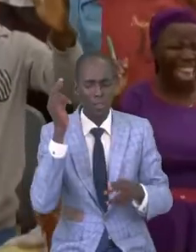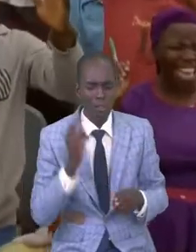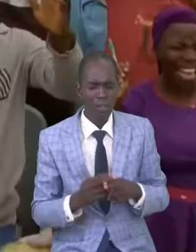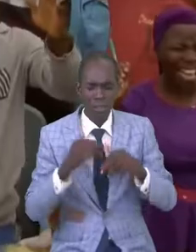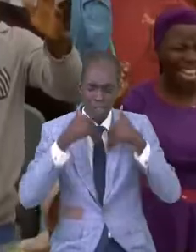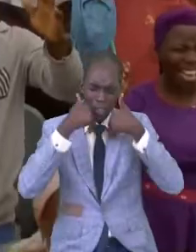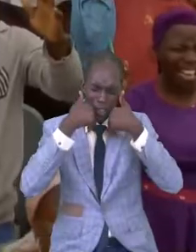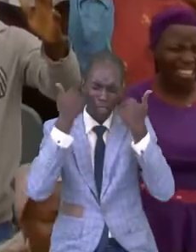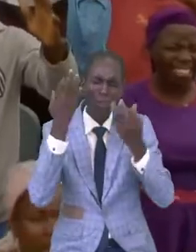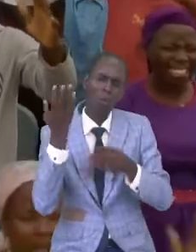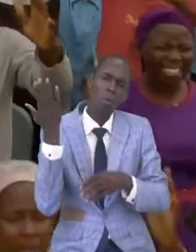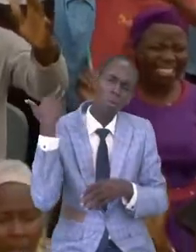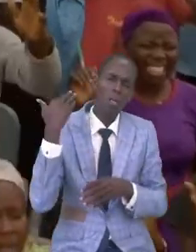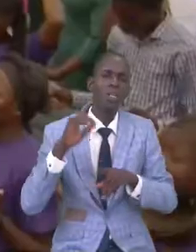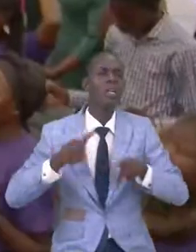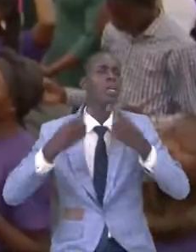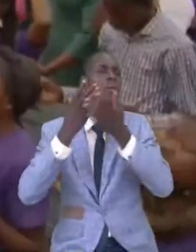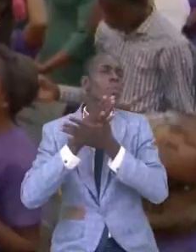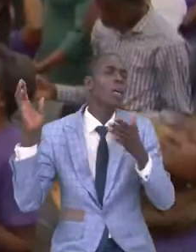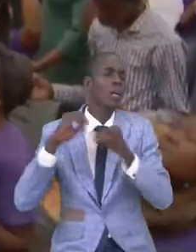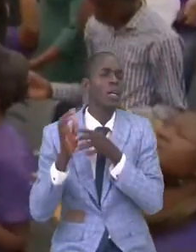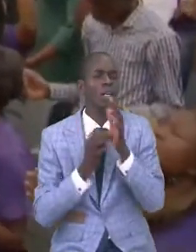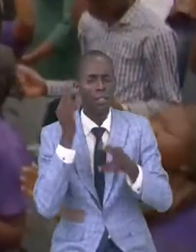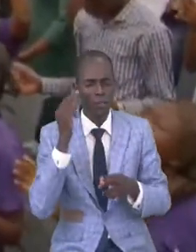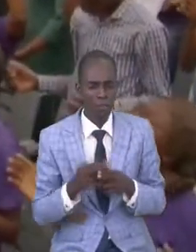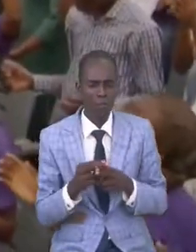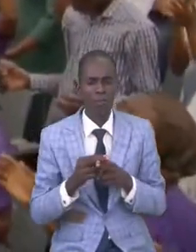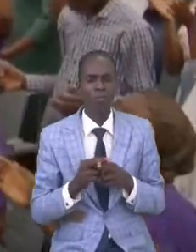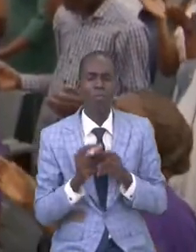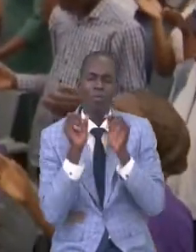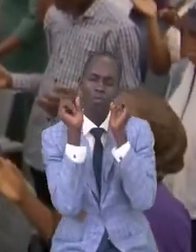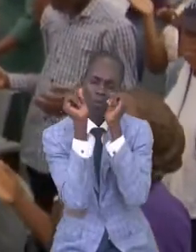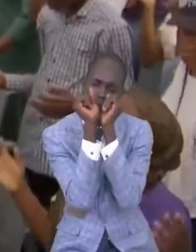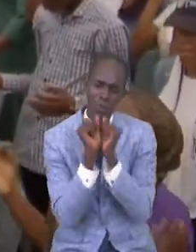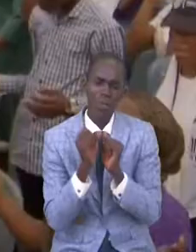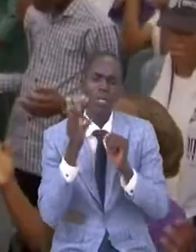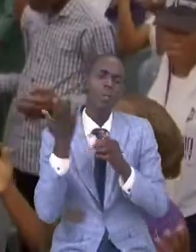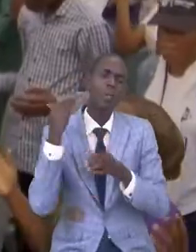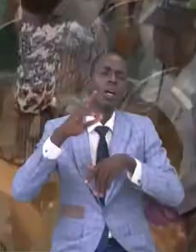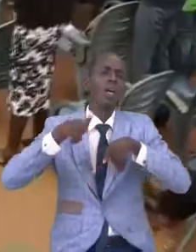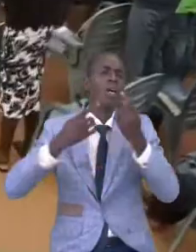of the past gone. Slavery gone.